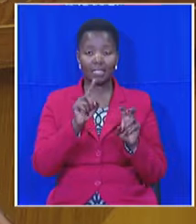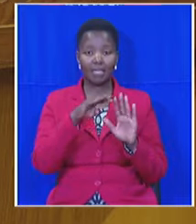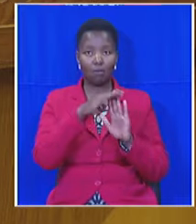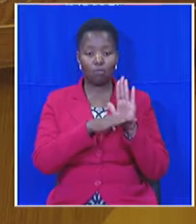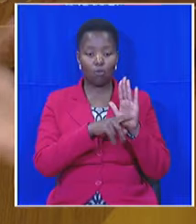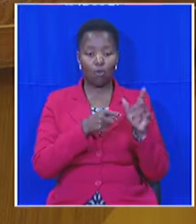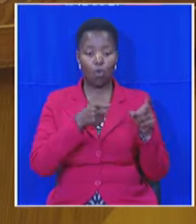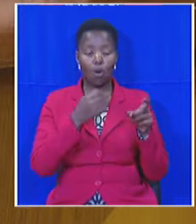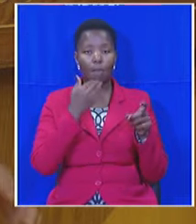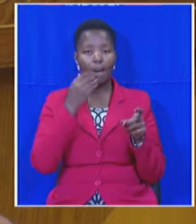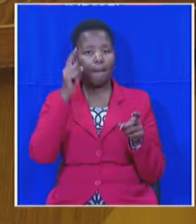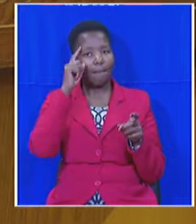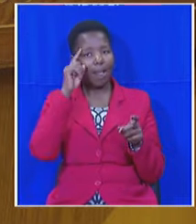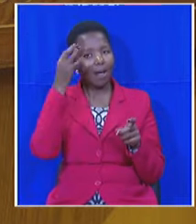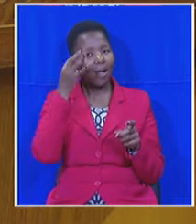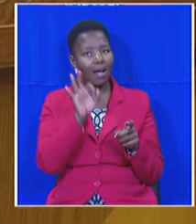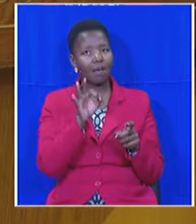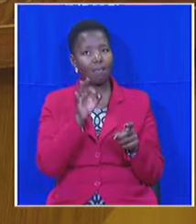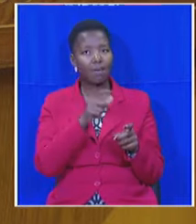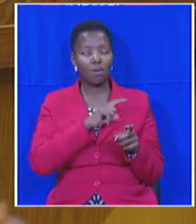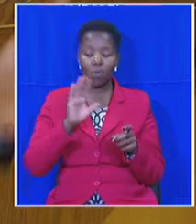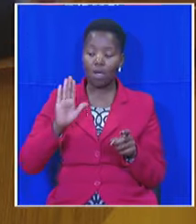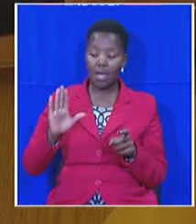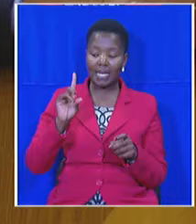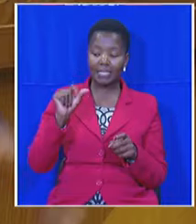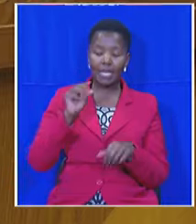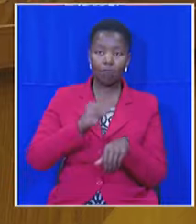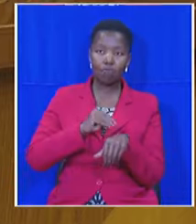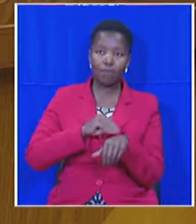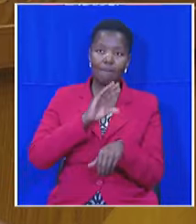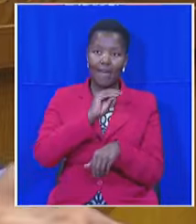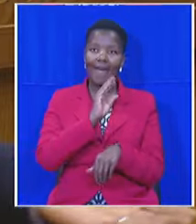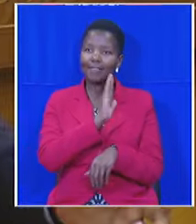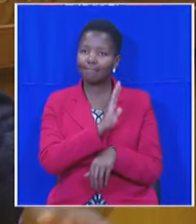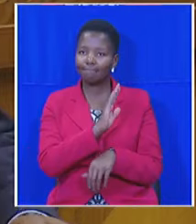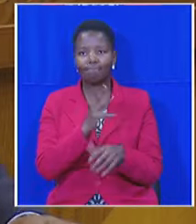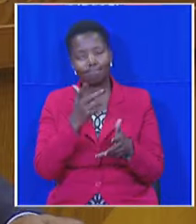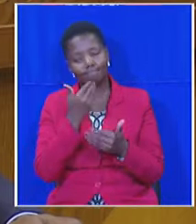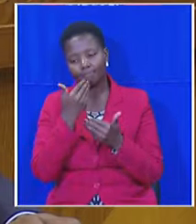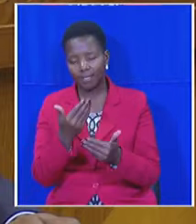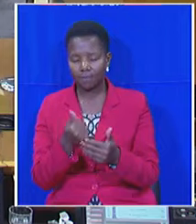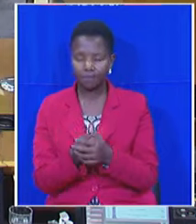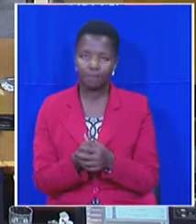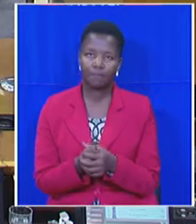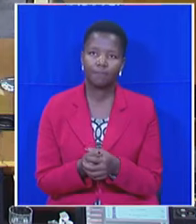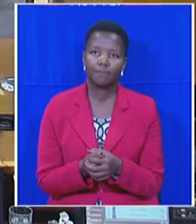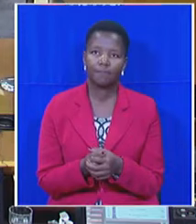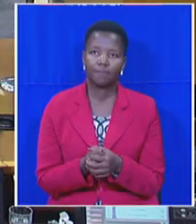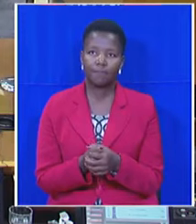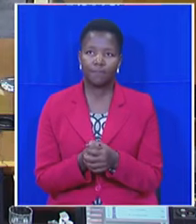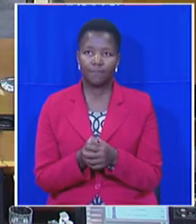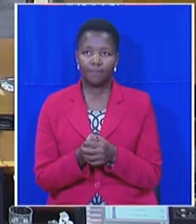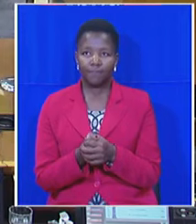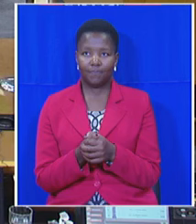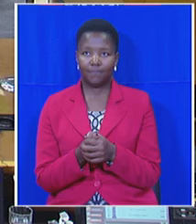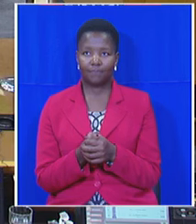black government. So this is the problem that the DA on this side has. Thank you very much, House Chair.